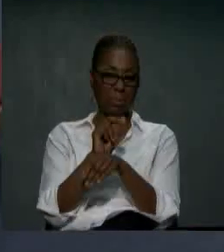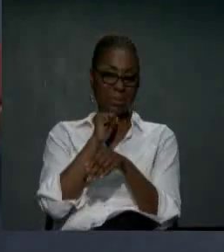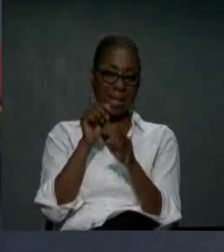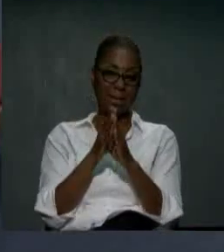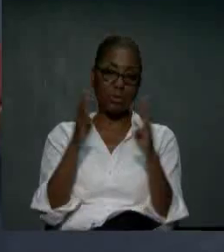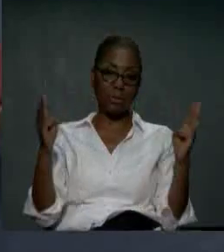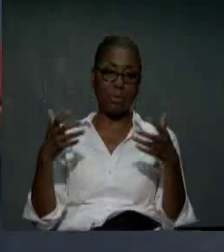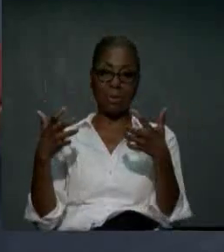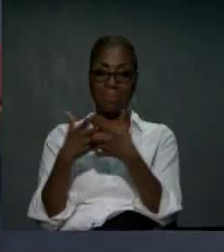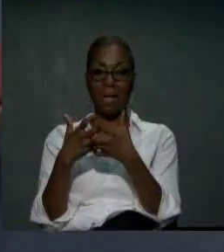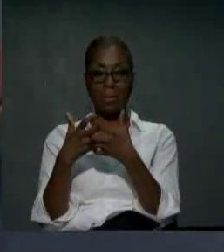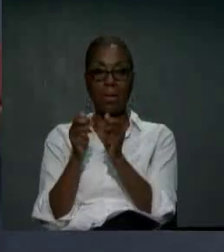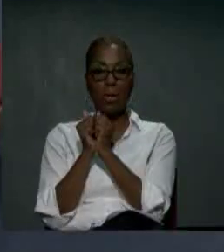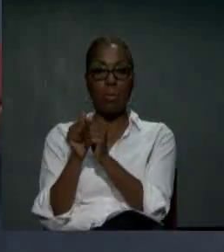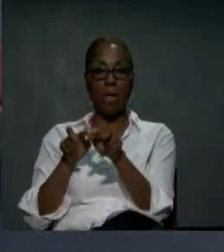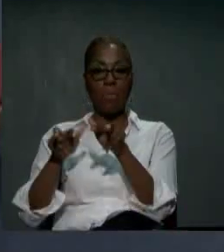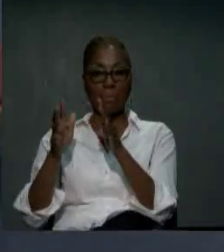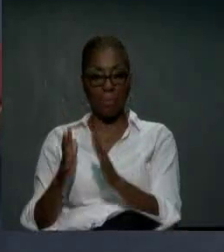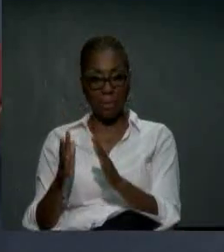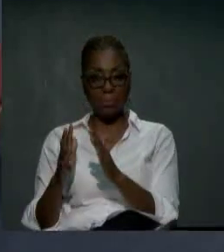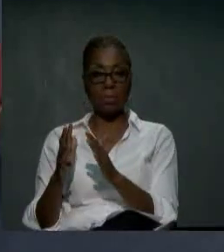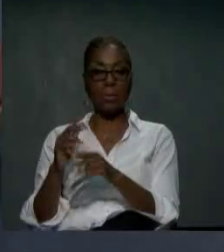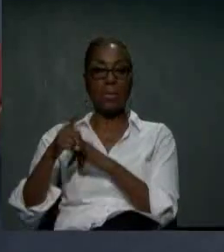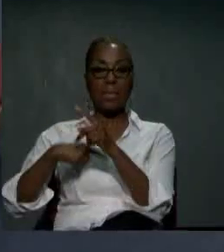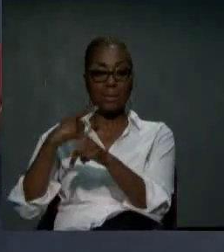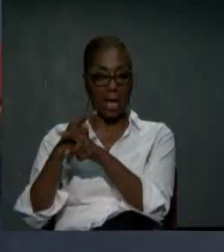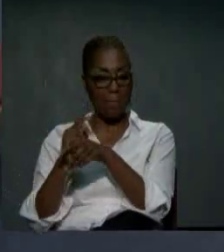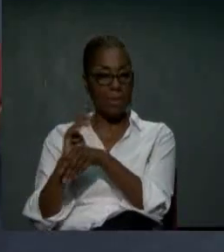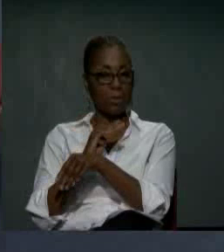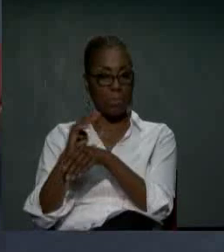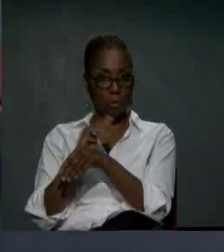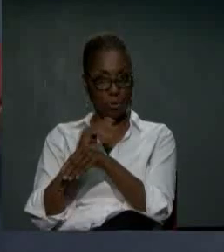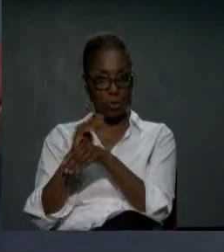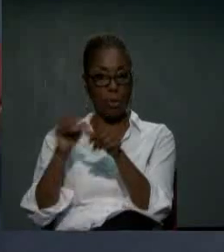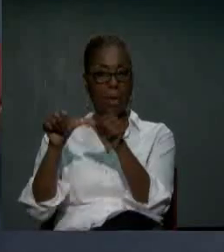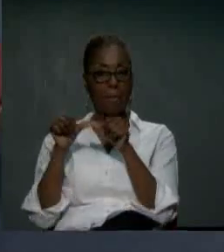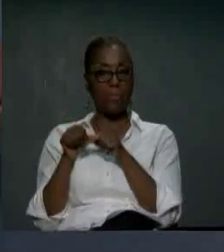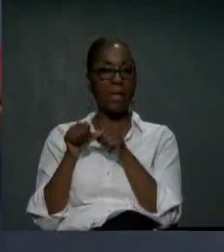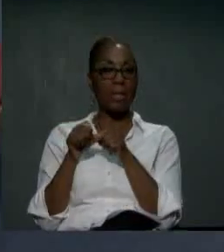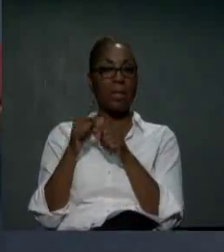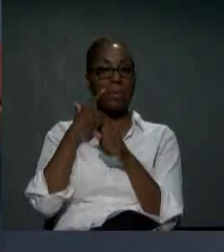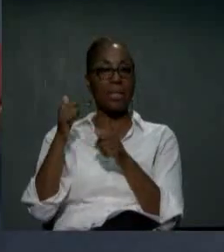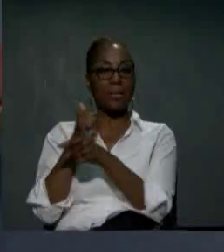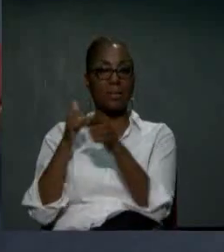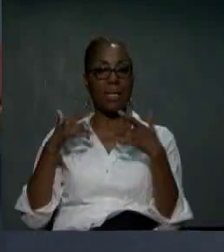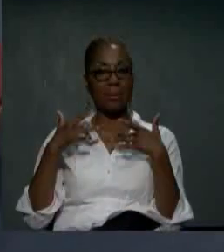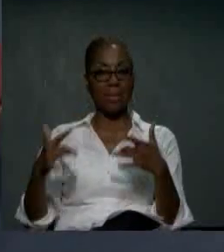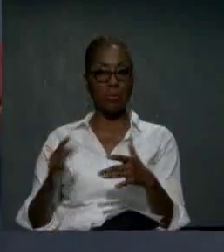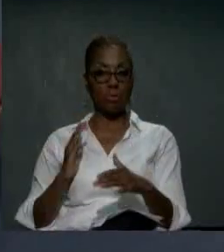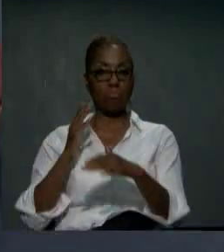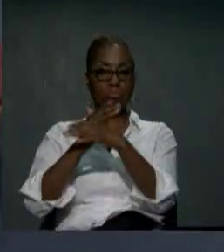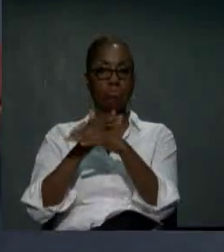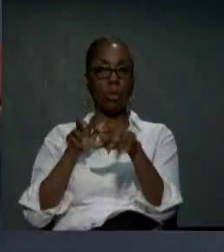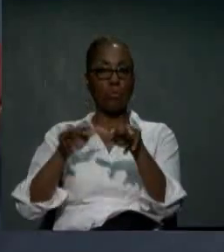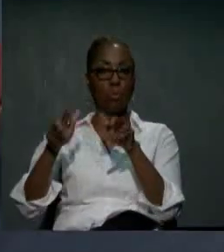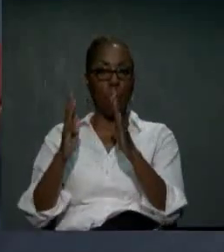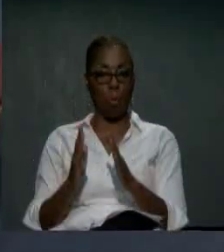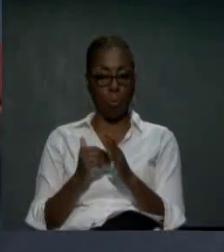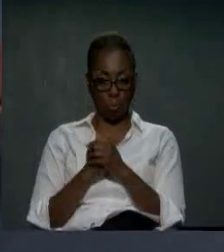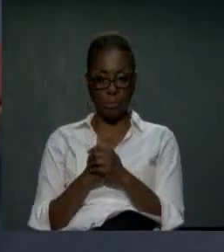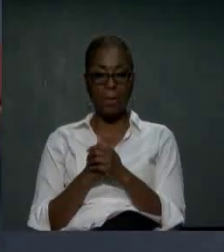generally compatible with pedestrian-oriented commercial districts or shopping centers since they tend to obstruct and interfere with pedestrian